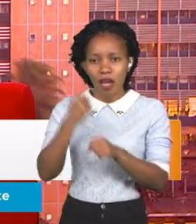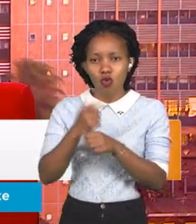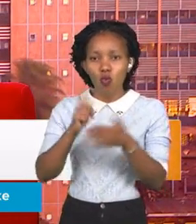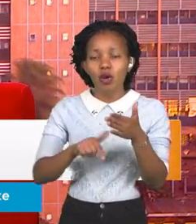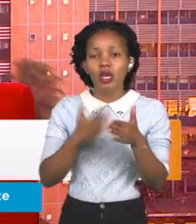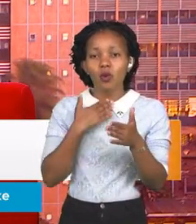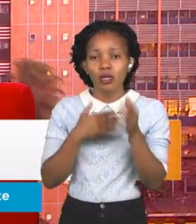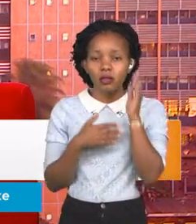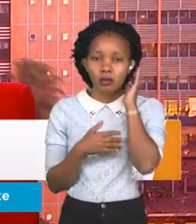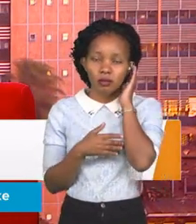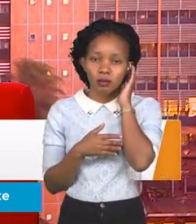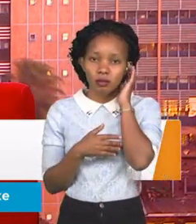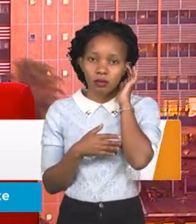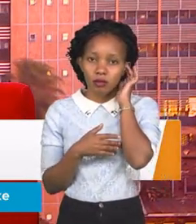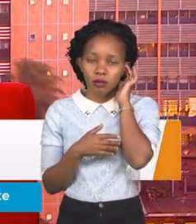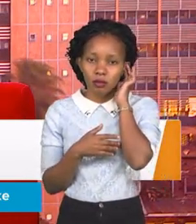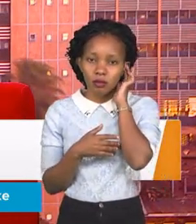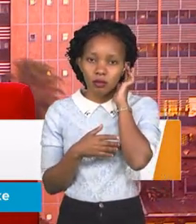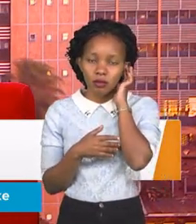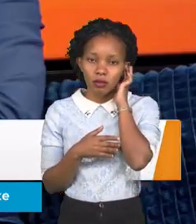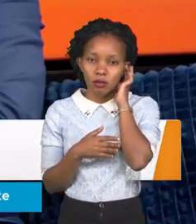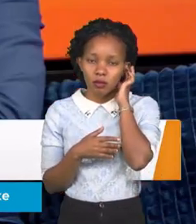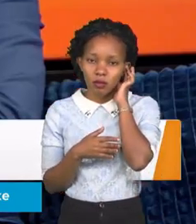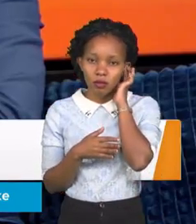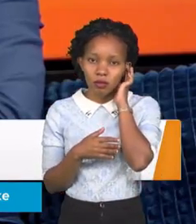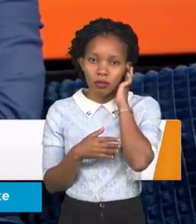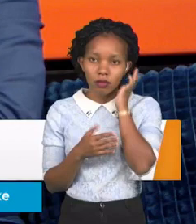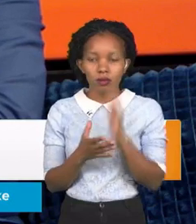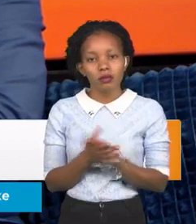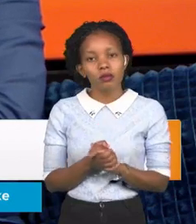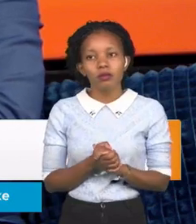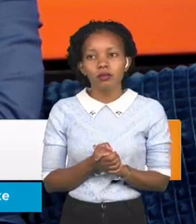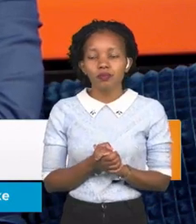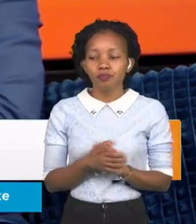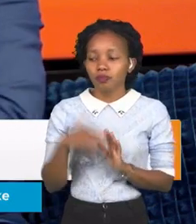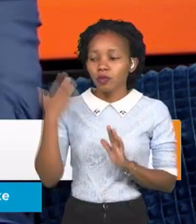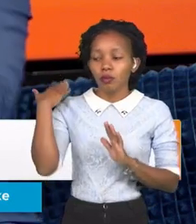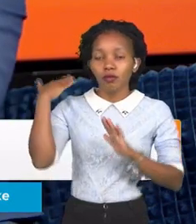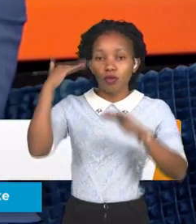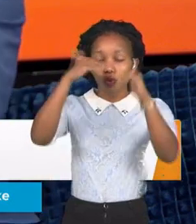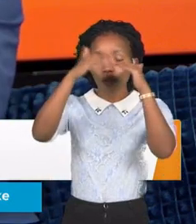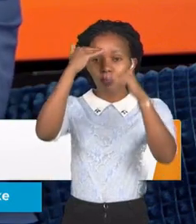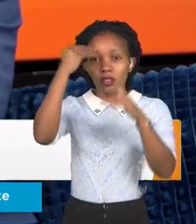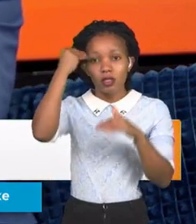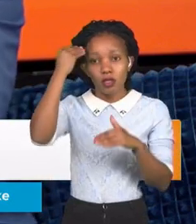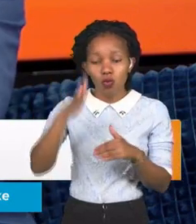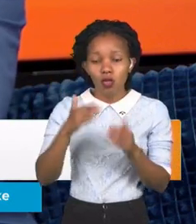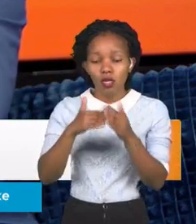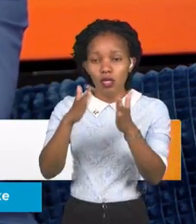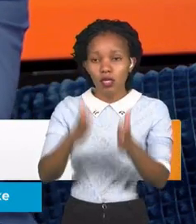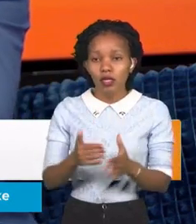with this. Right. Yes. But Murara, it's as a university, a former university student leader,